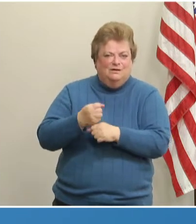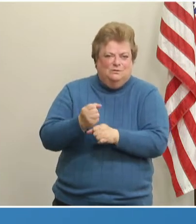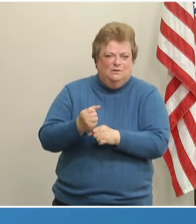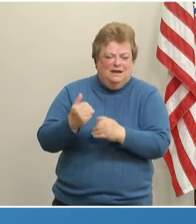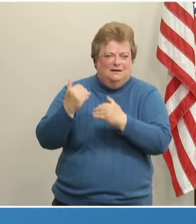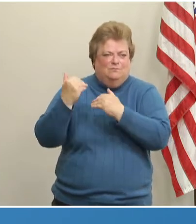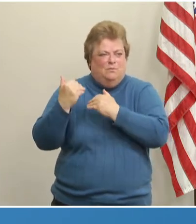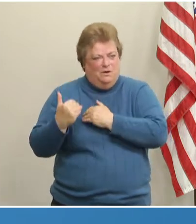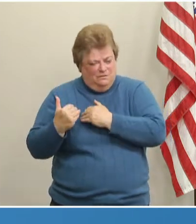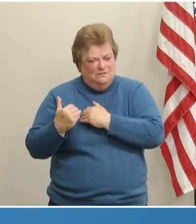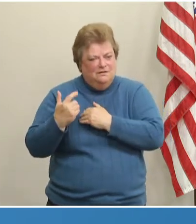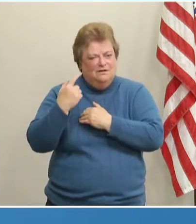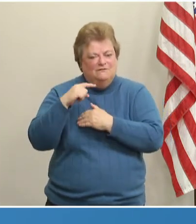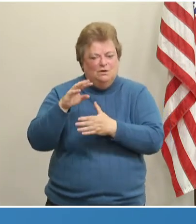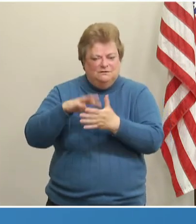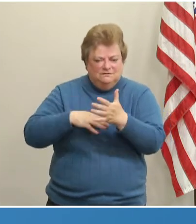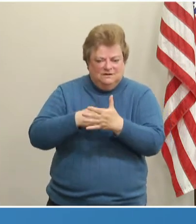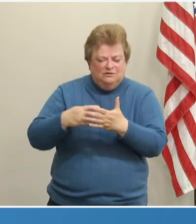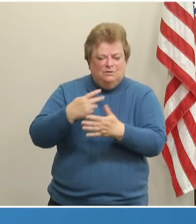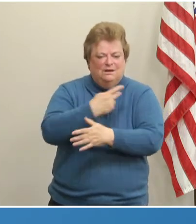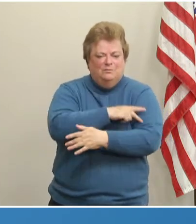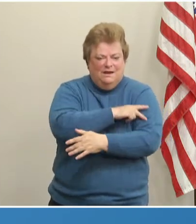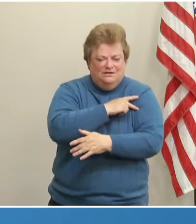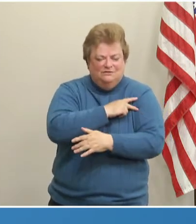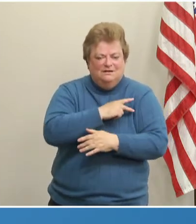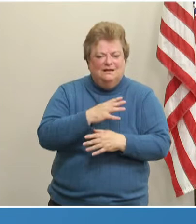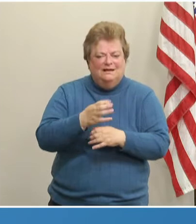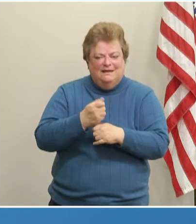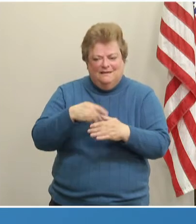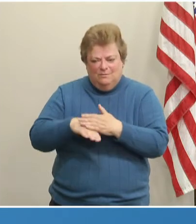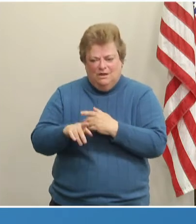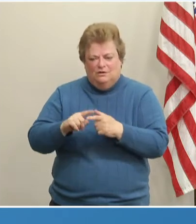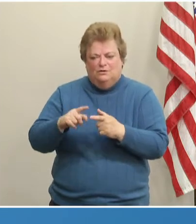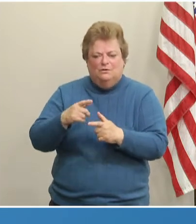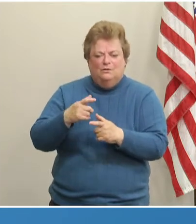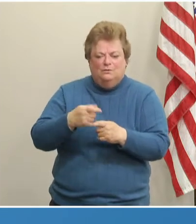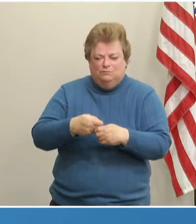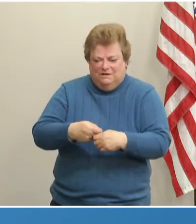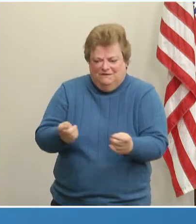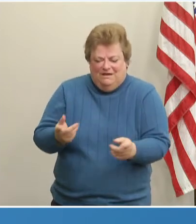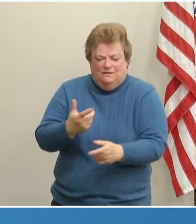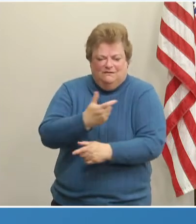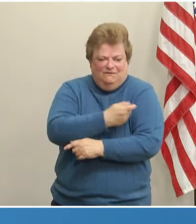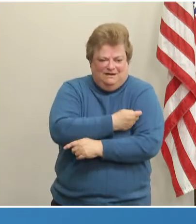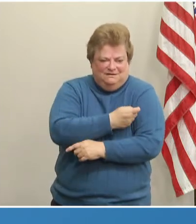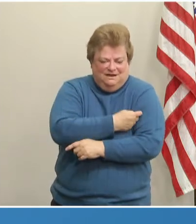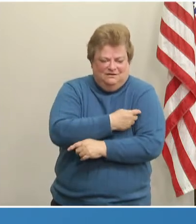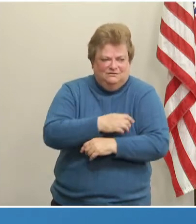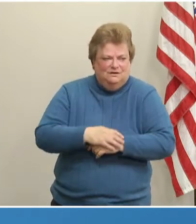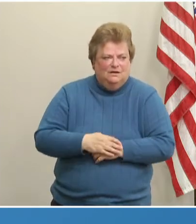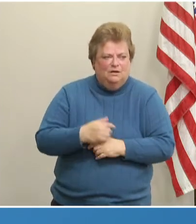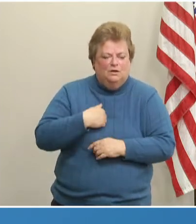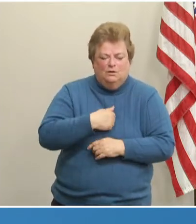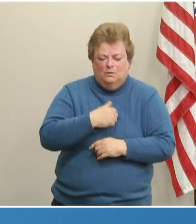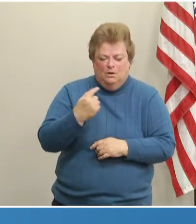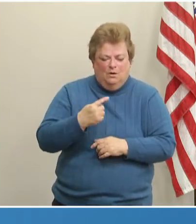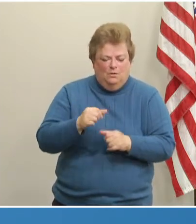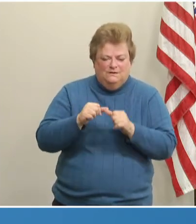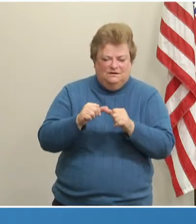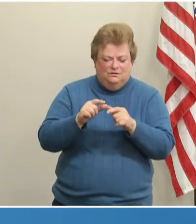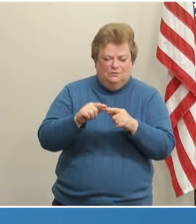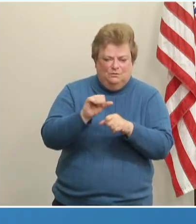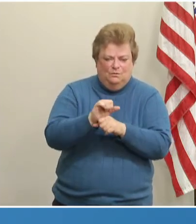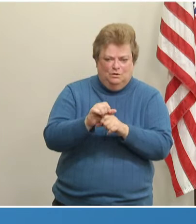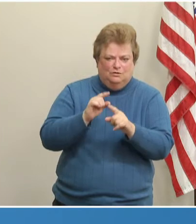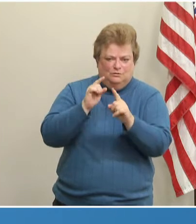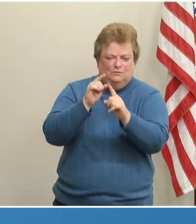know, trying to schedule patients and get them in and get the vaccine delivered. But absolutely, we're going to always continue to work towards that, so